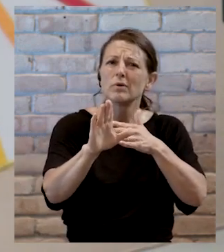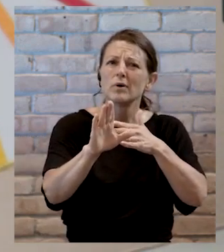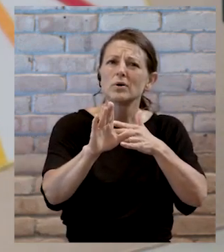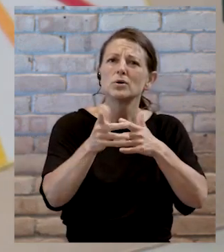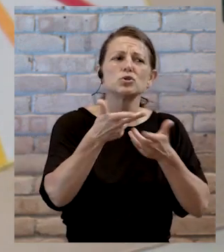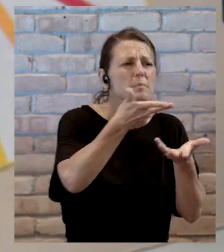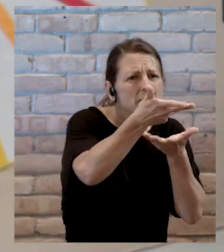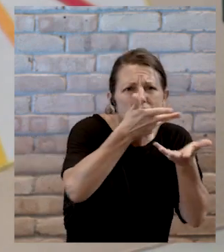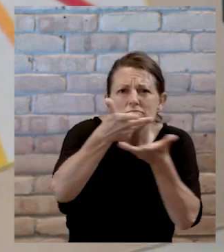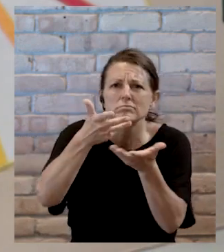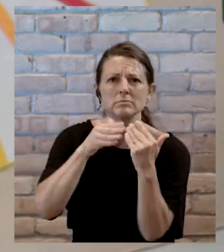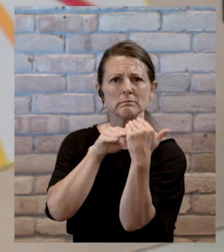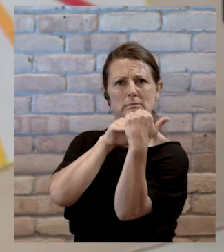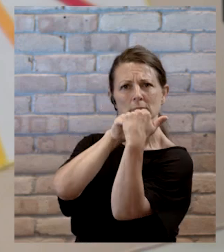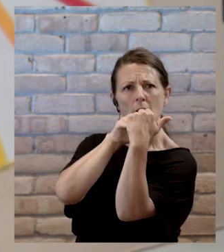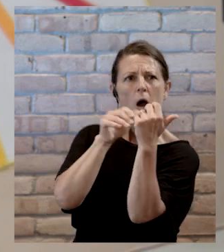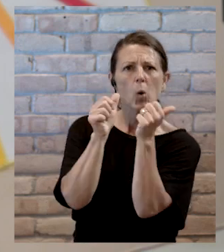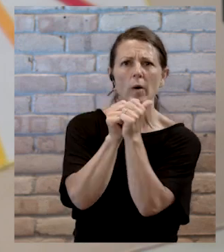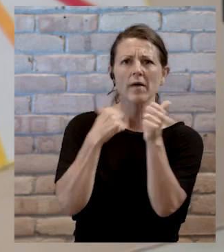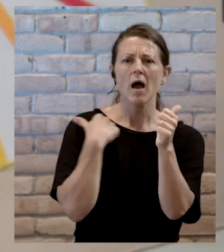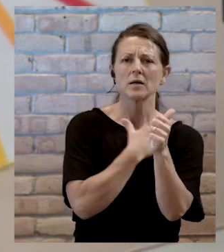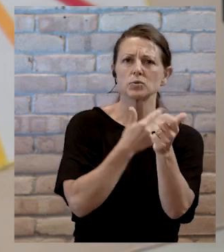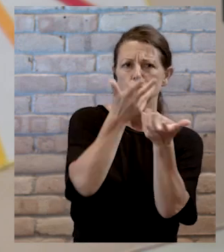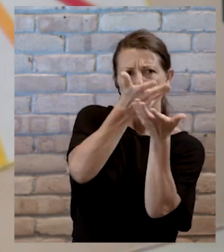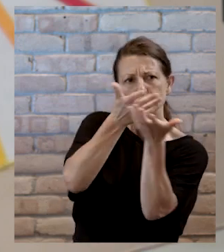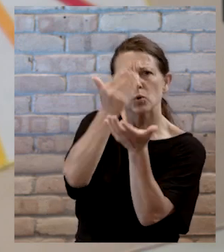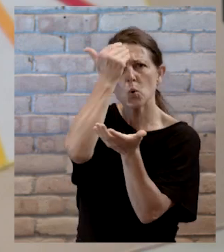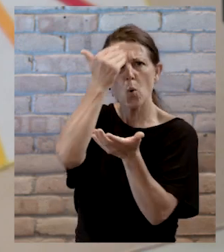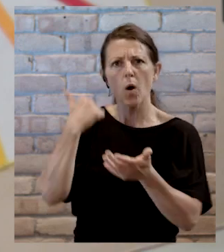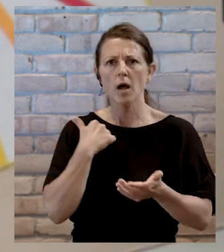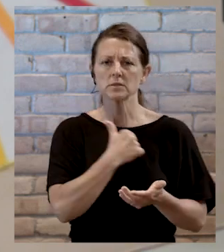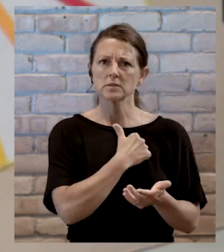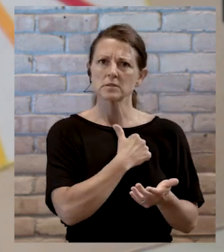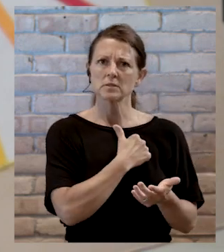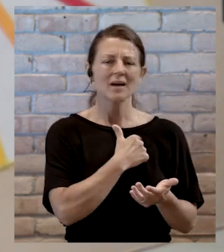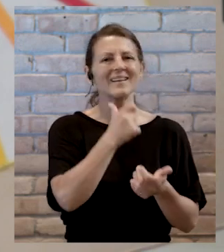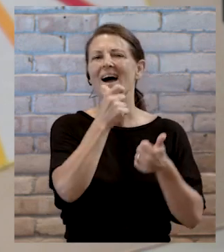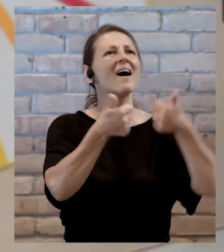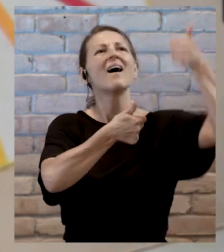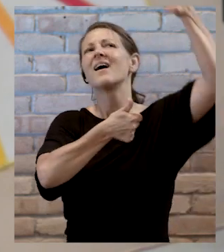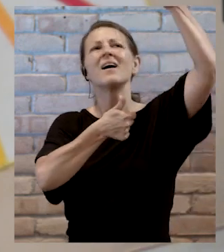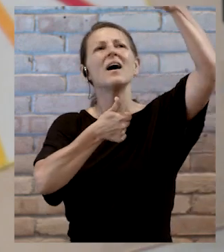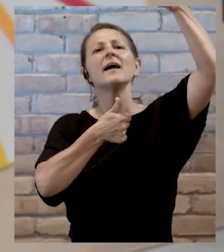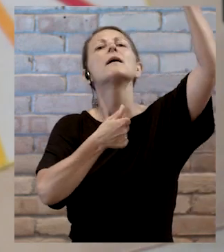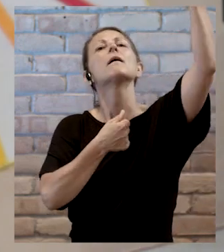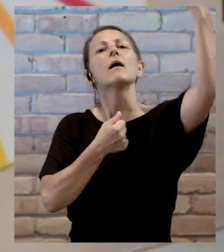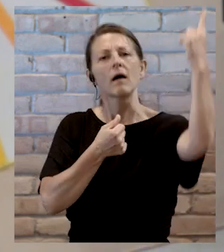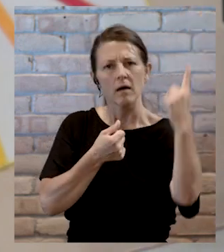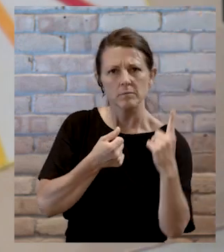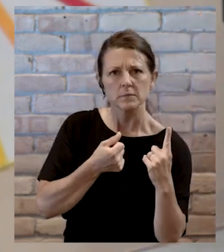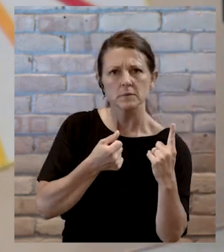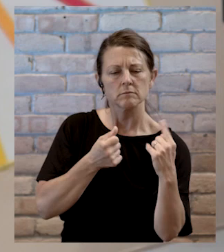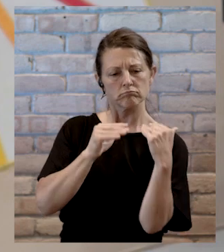be with us, to know us, to know his people.